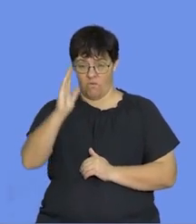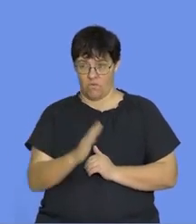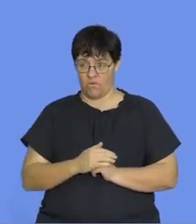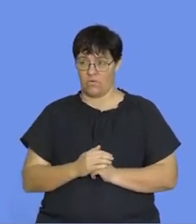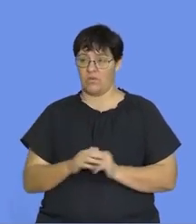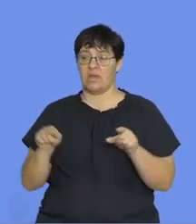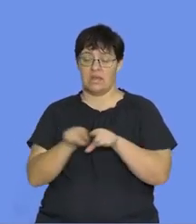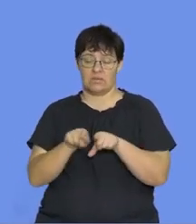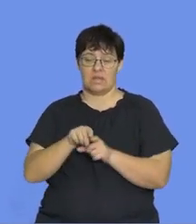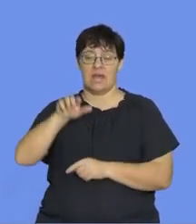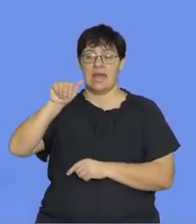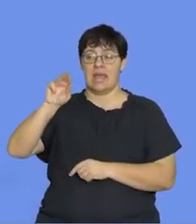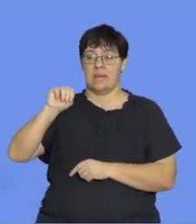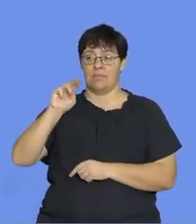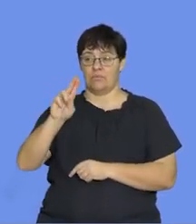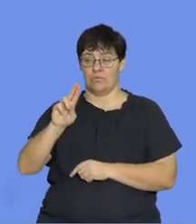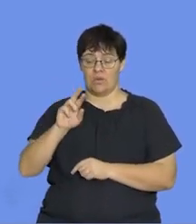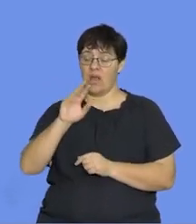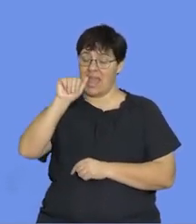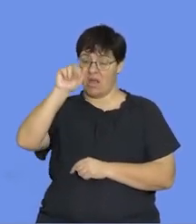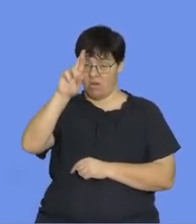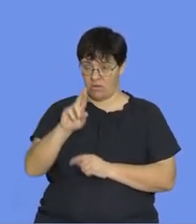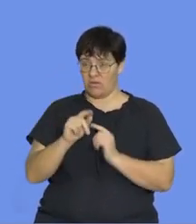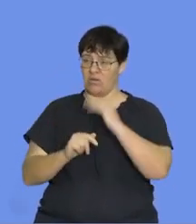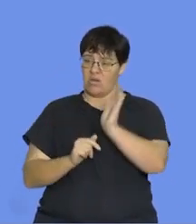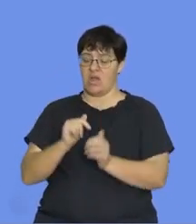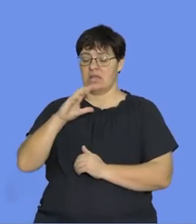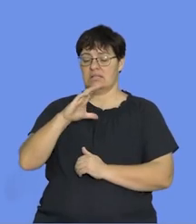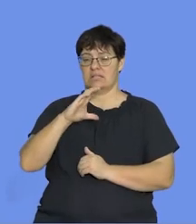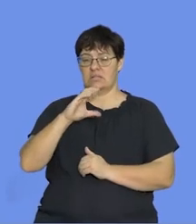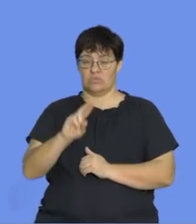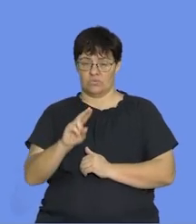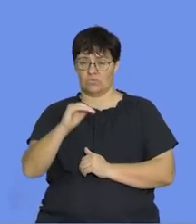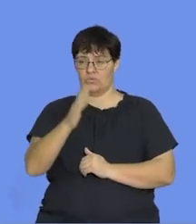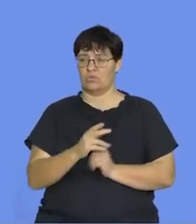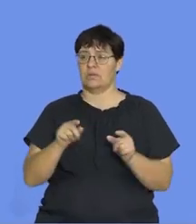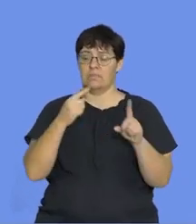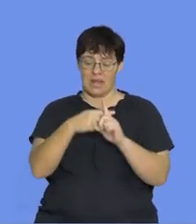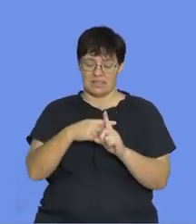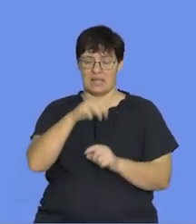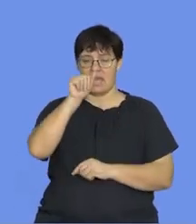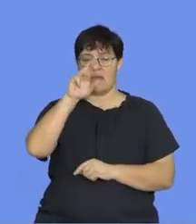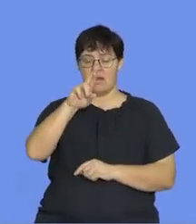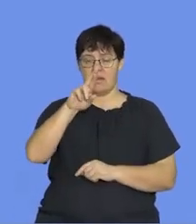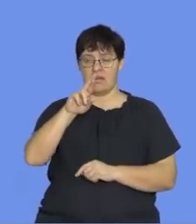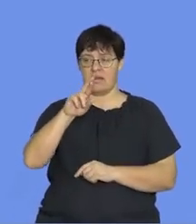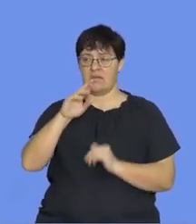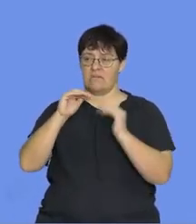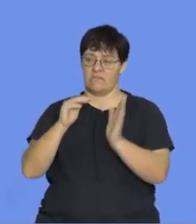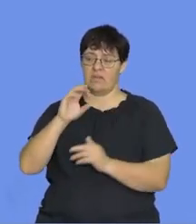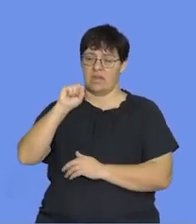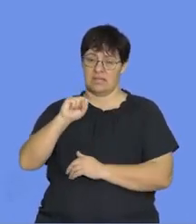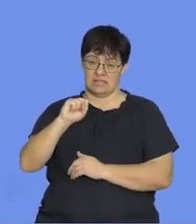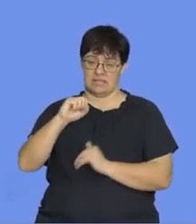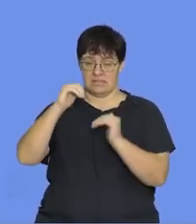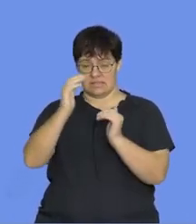mass of copper, okay, plus the relative atomic mass of sulfur, okay,